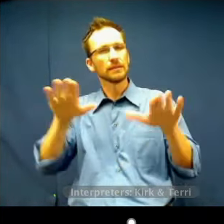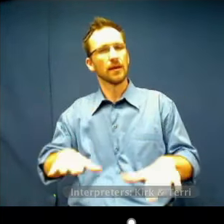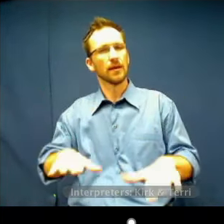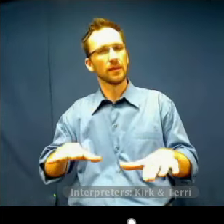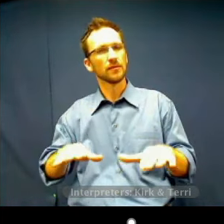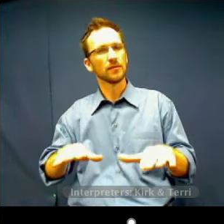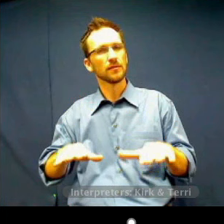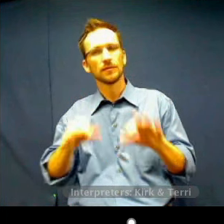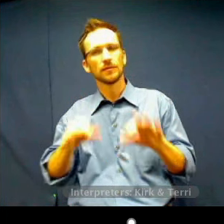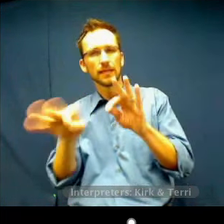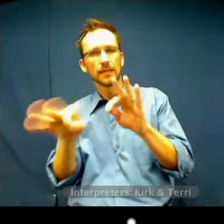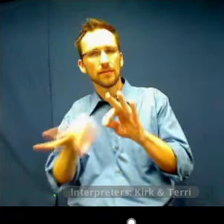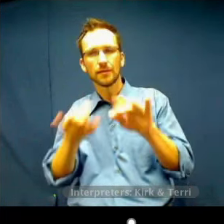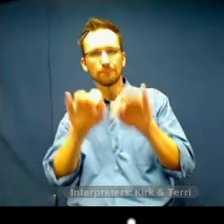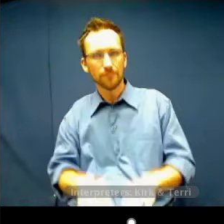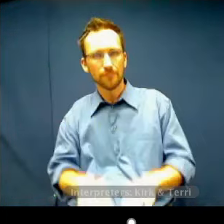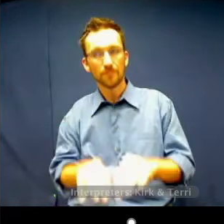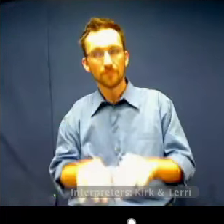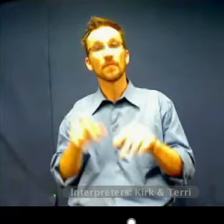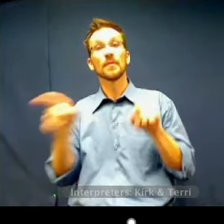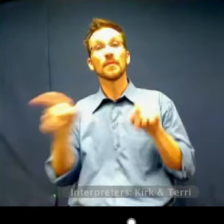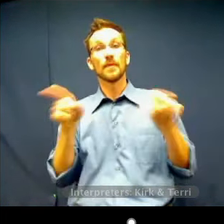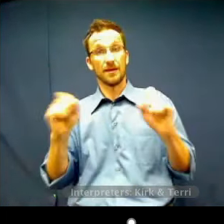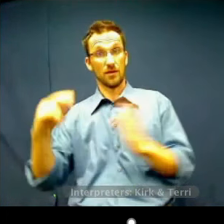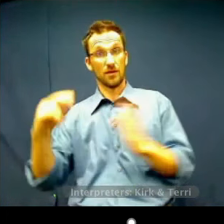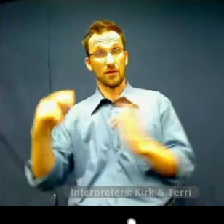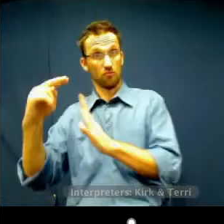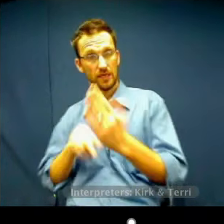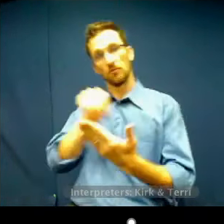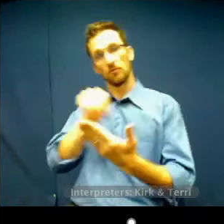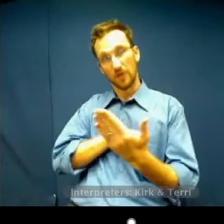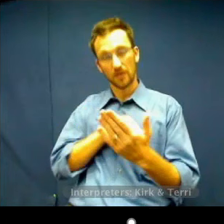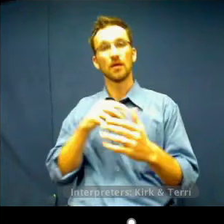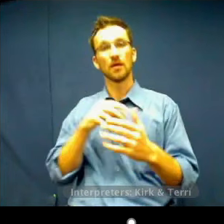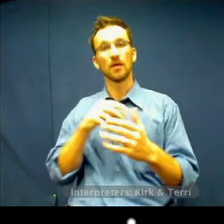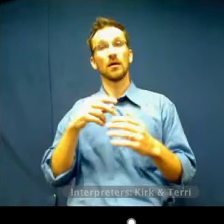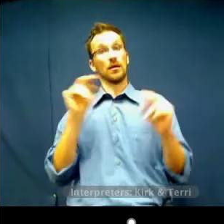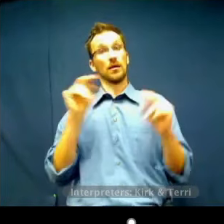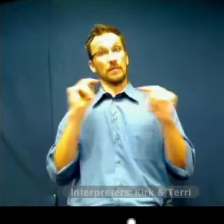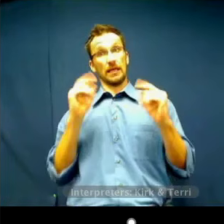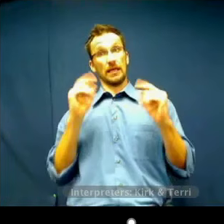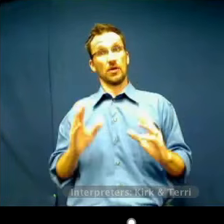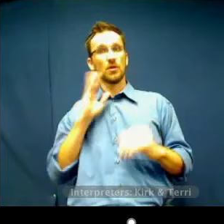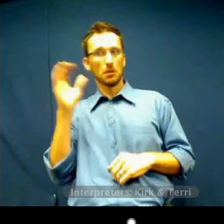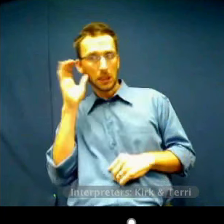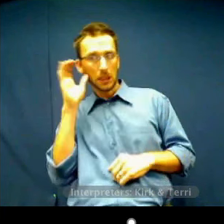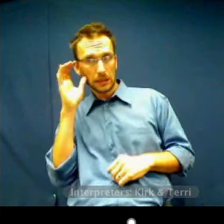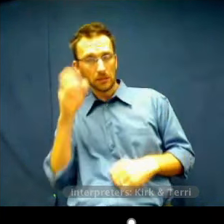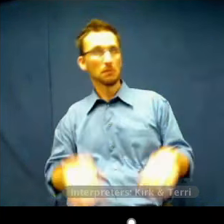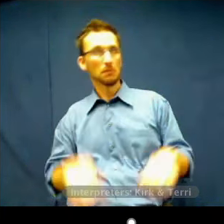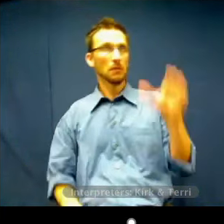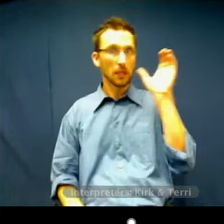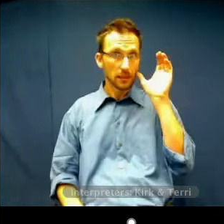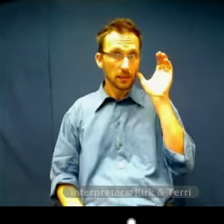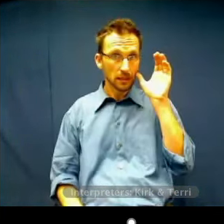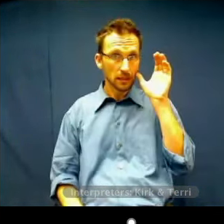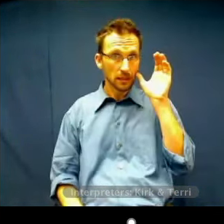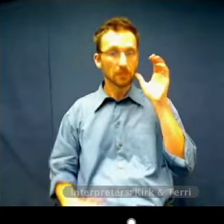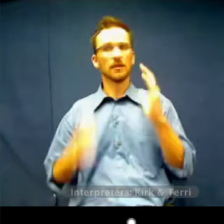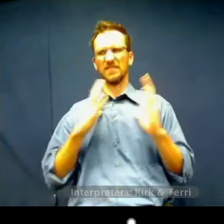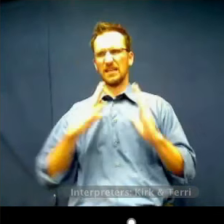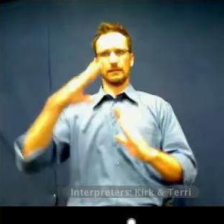on the issues. They listen to both sides and they split the parties. And the mediator